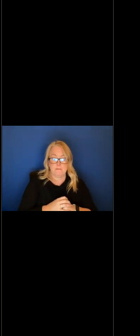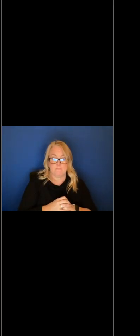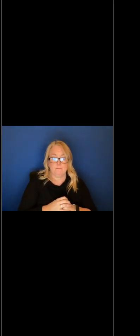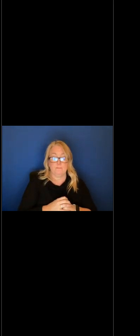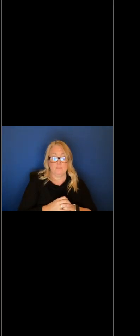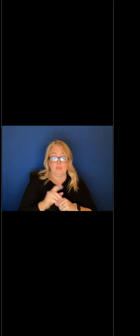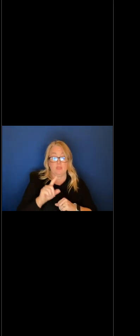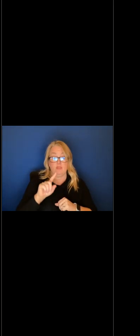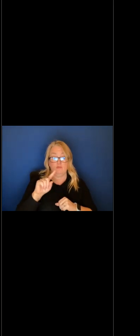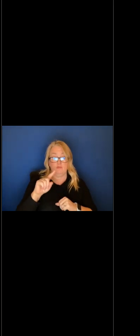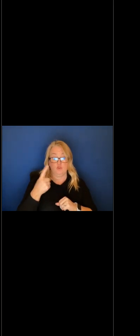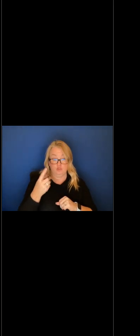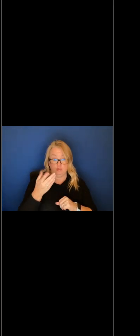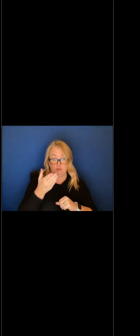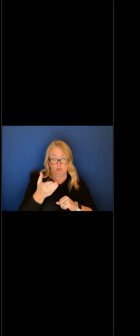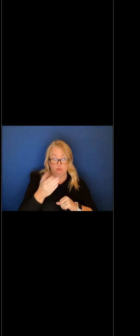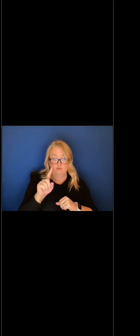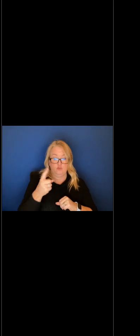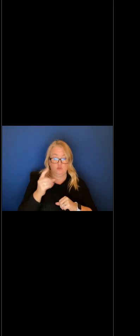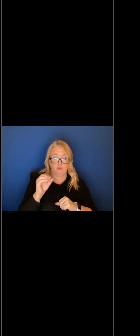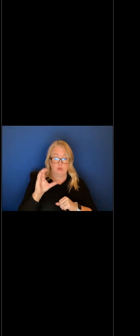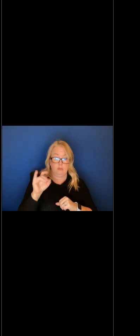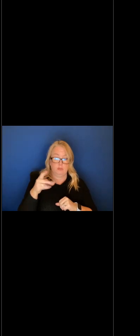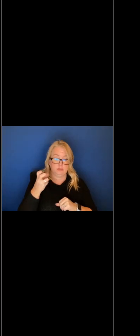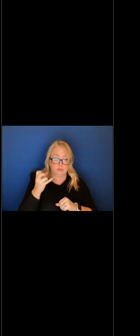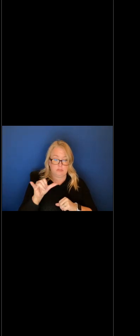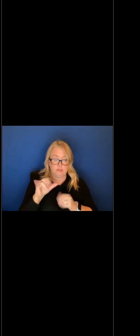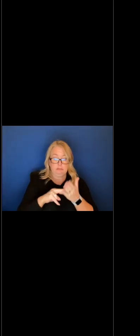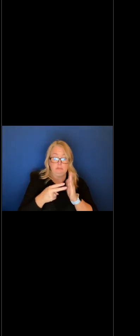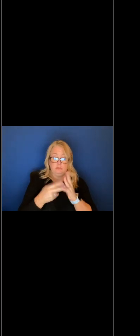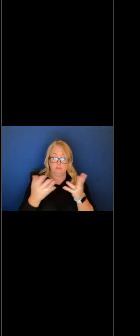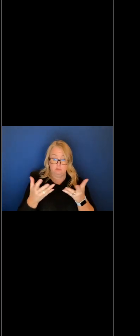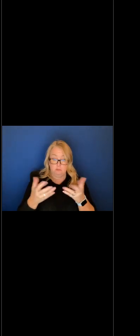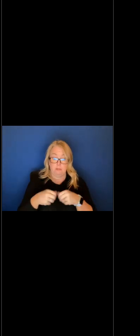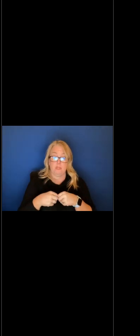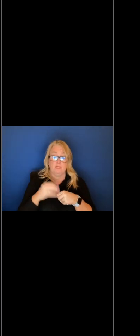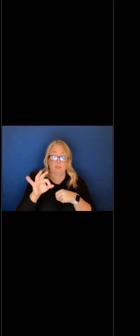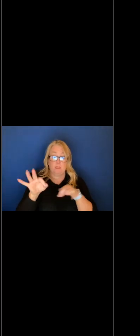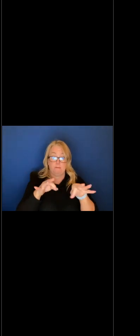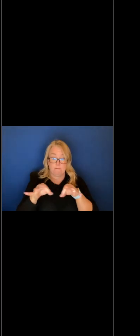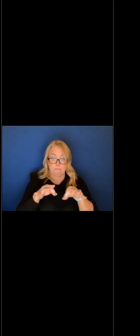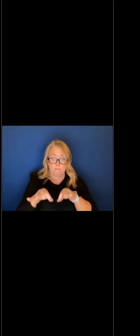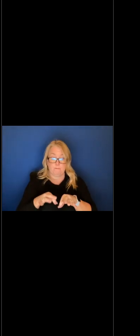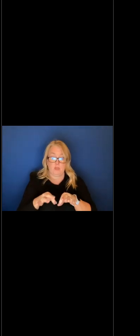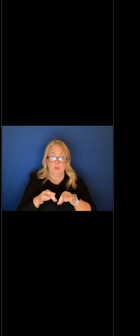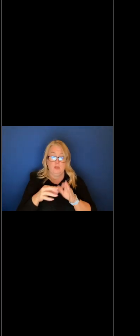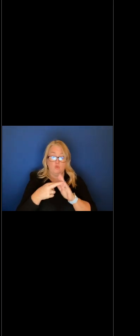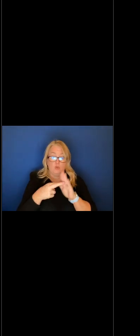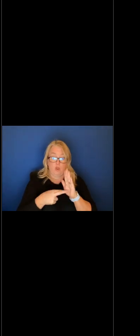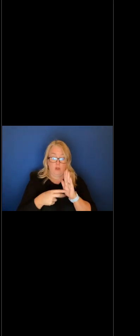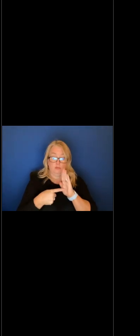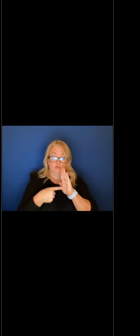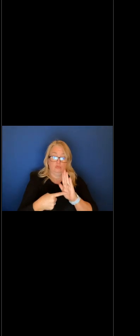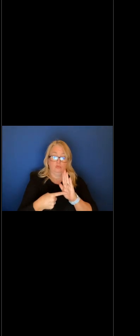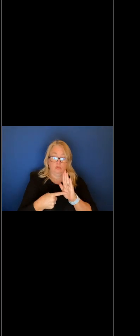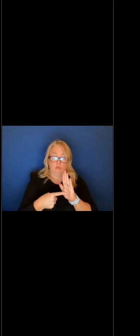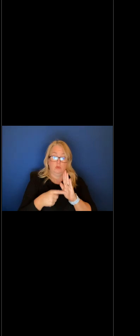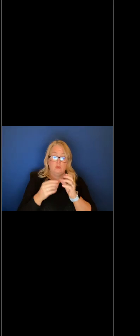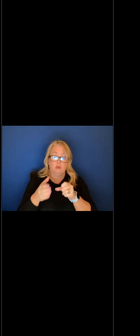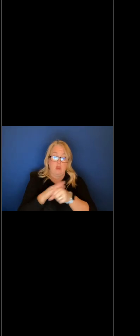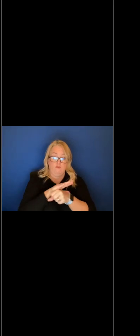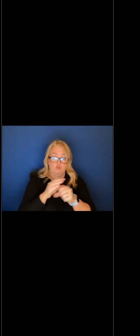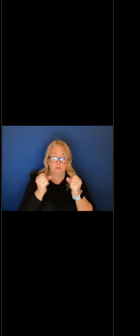First, occupancy. The FHA design and construction requirements apply to covered